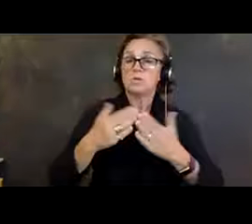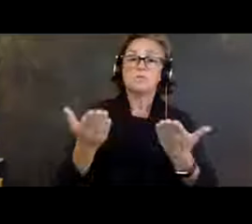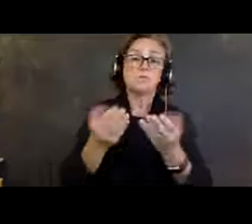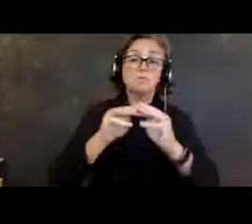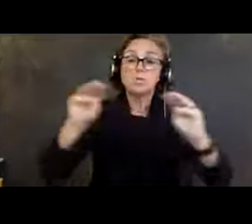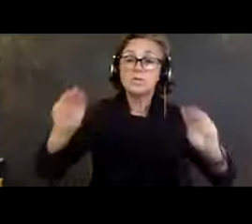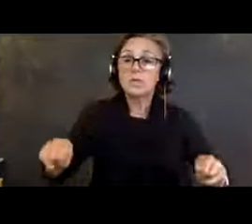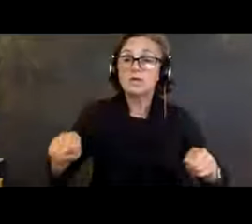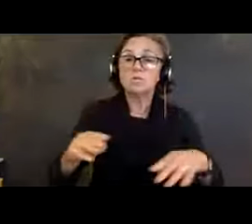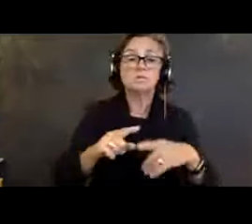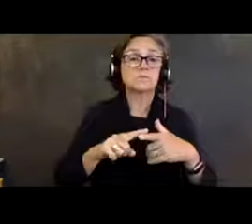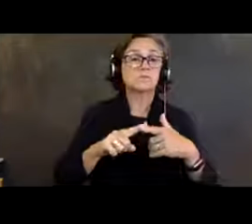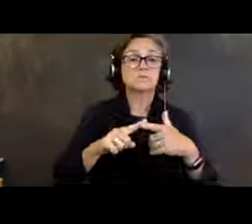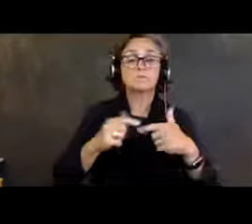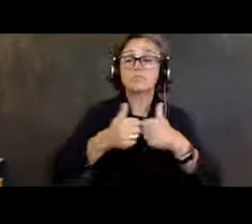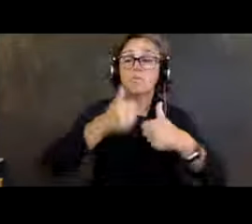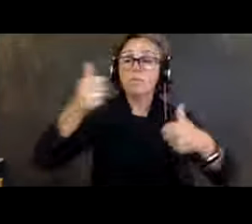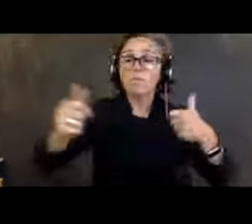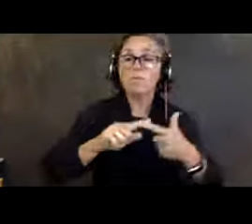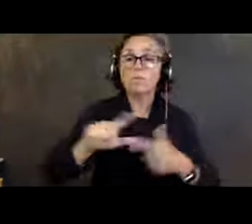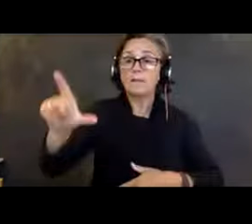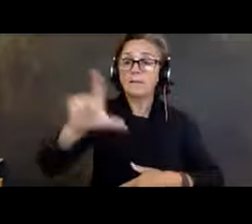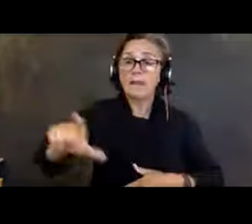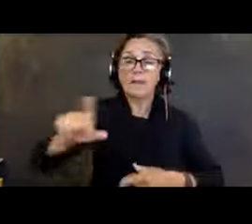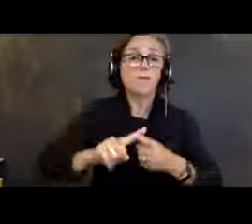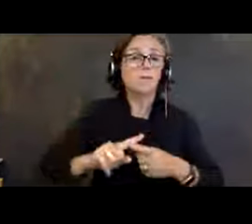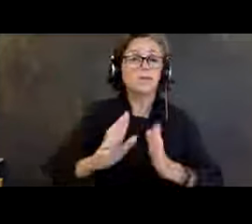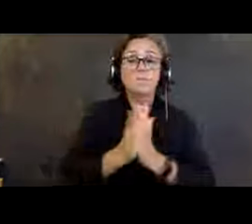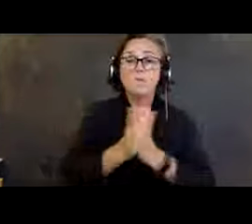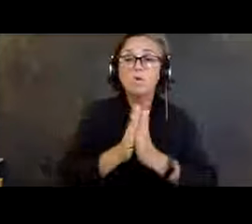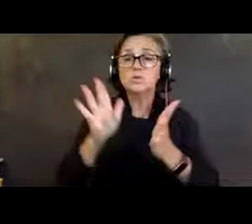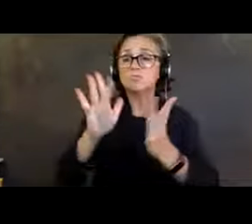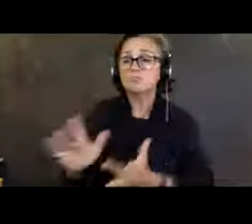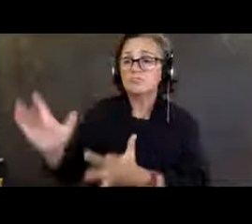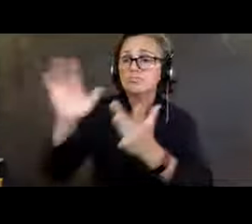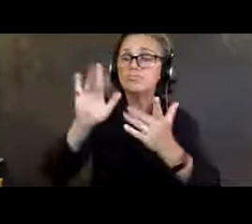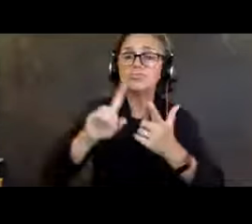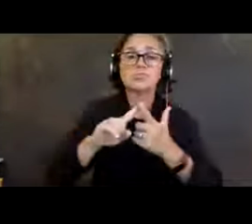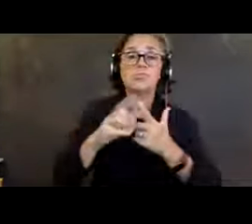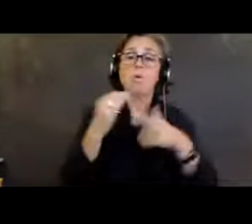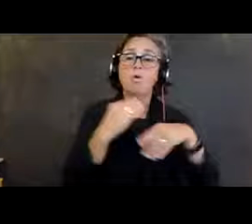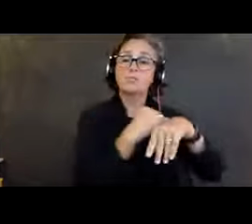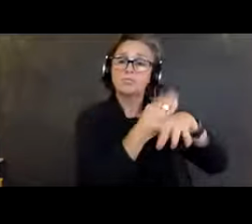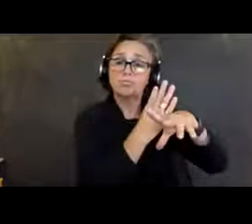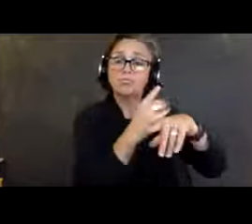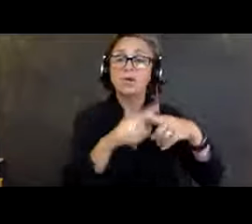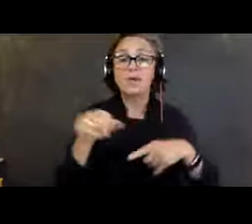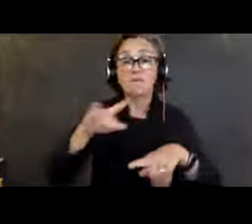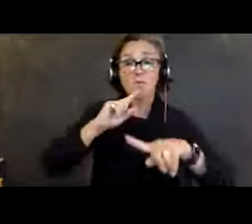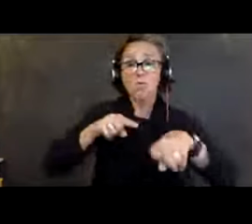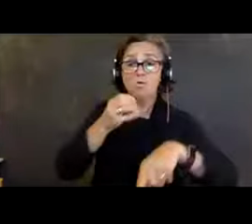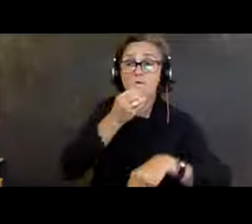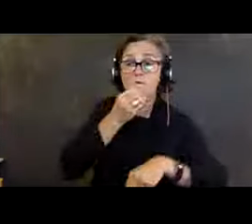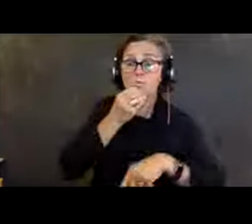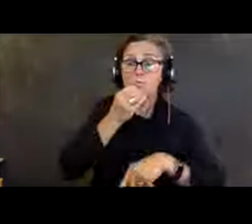through books, through going to the library, maybe even thinking about if you are ordering out food, you know,